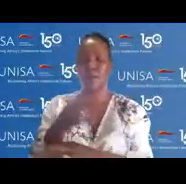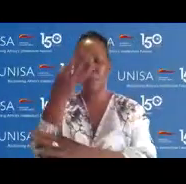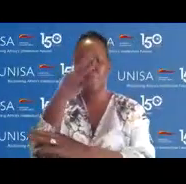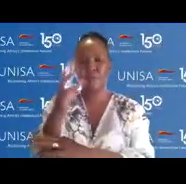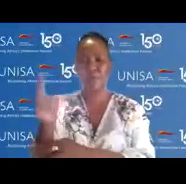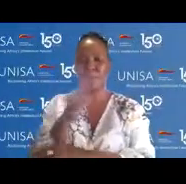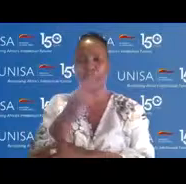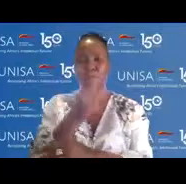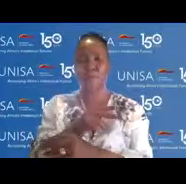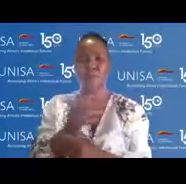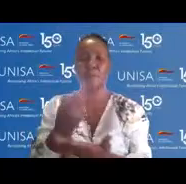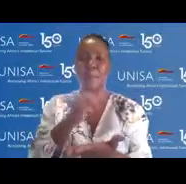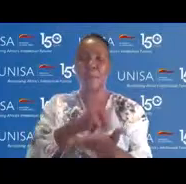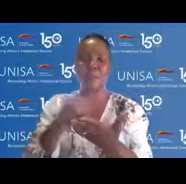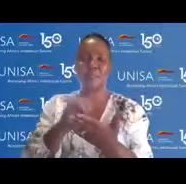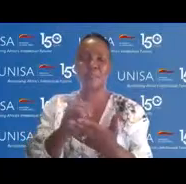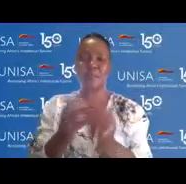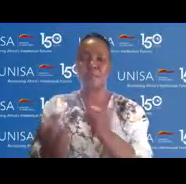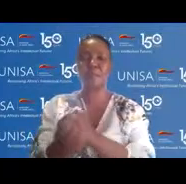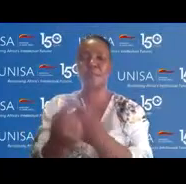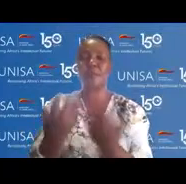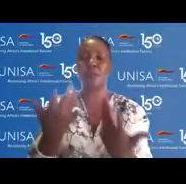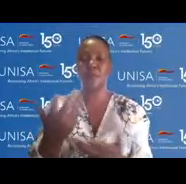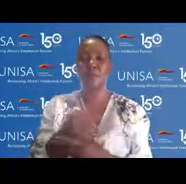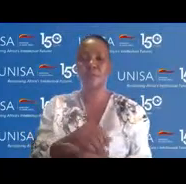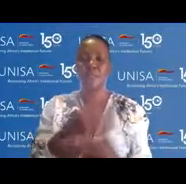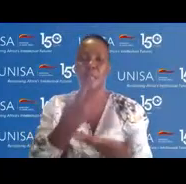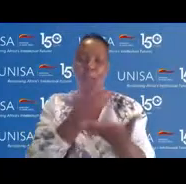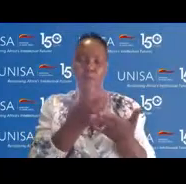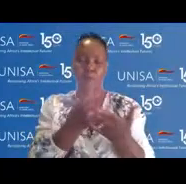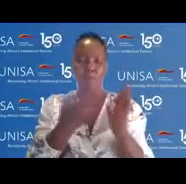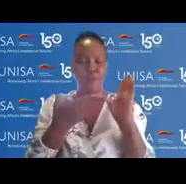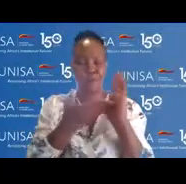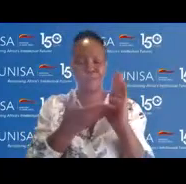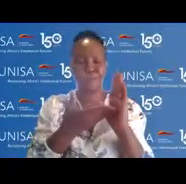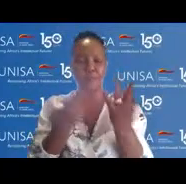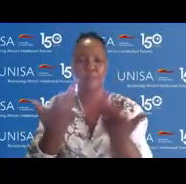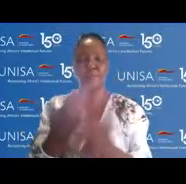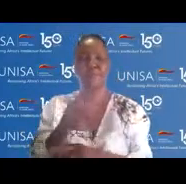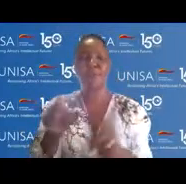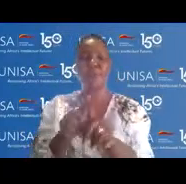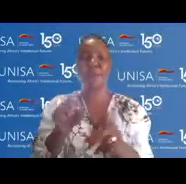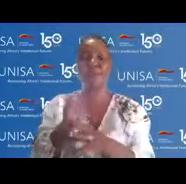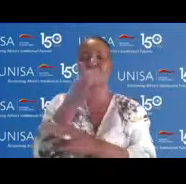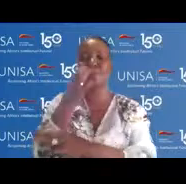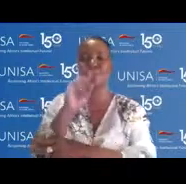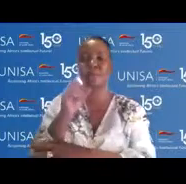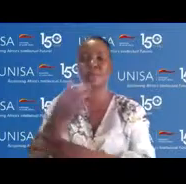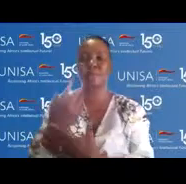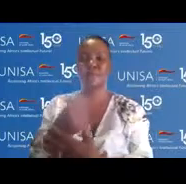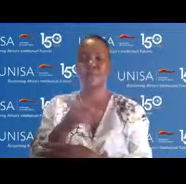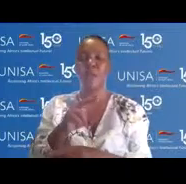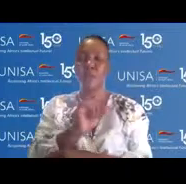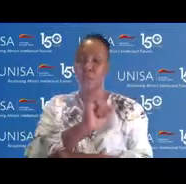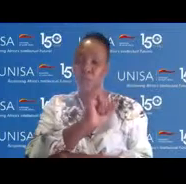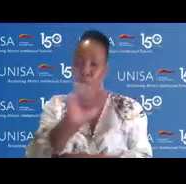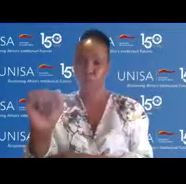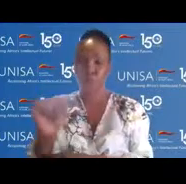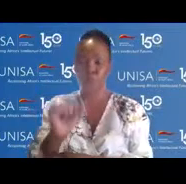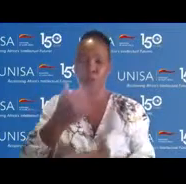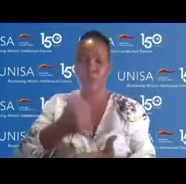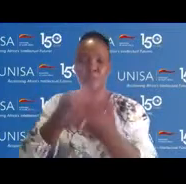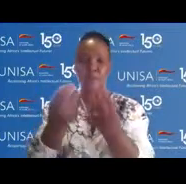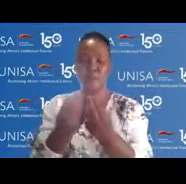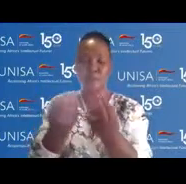through. Okay, so that's where the recordings are sitting. So as I was saying, with your device care, so that's a